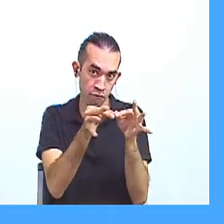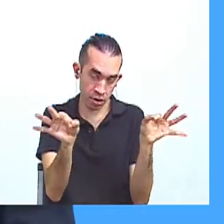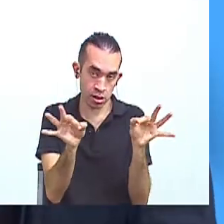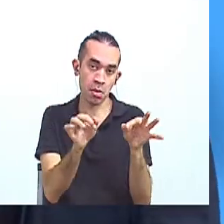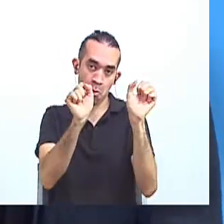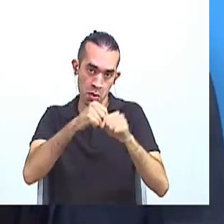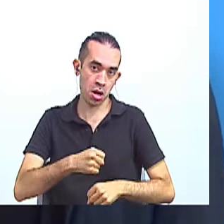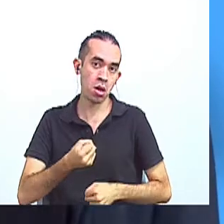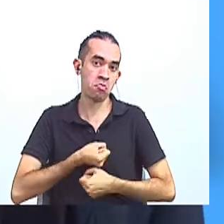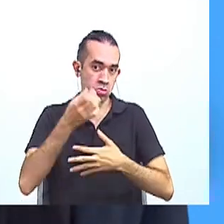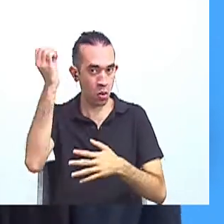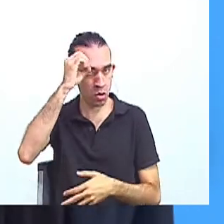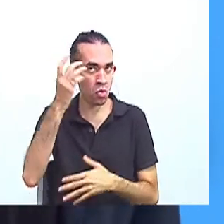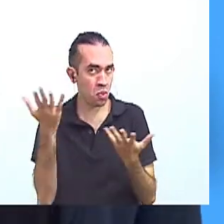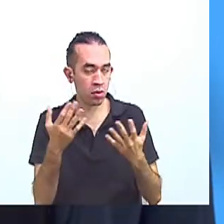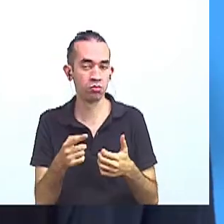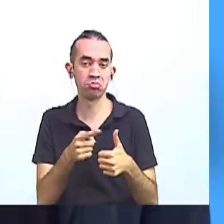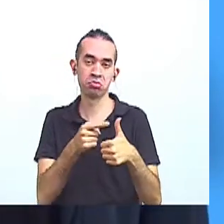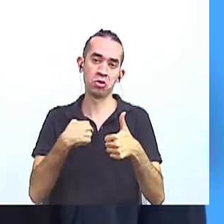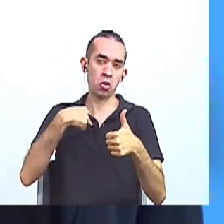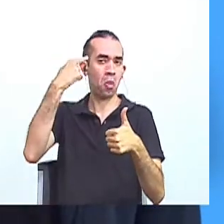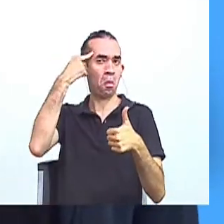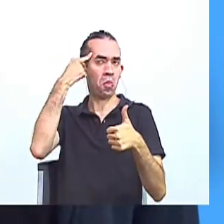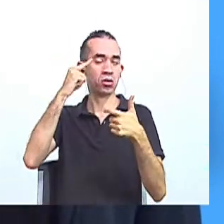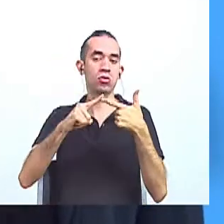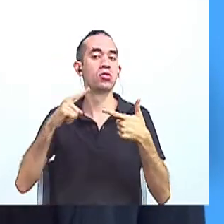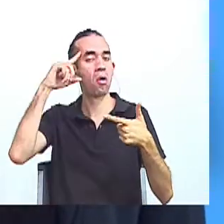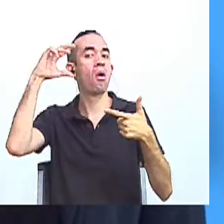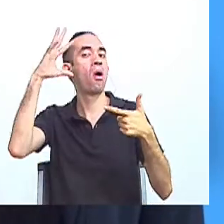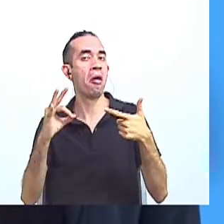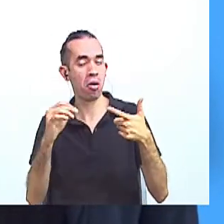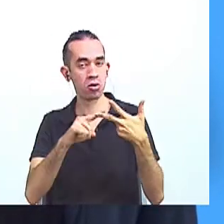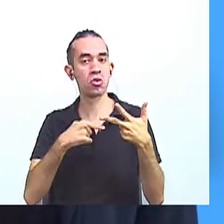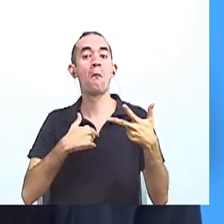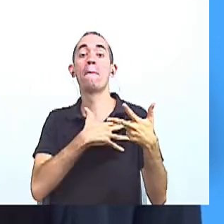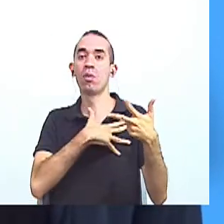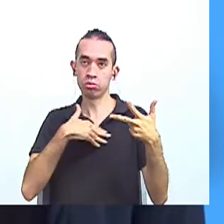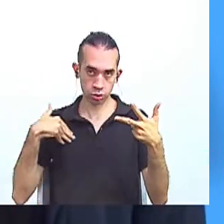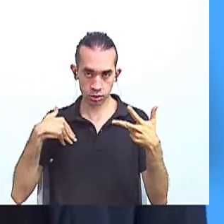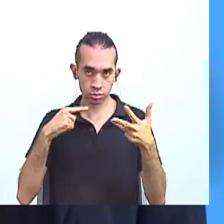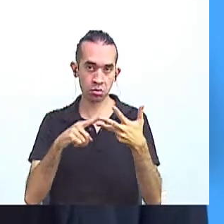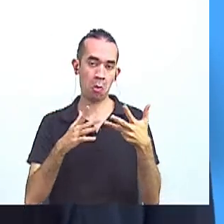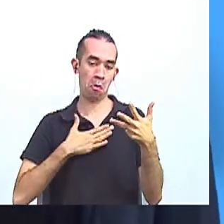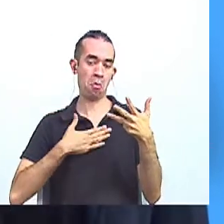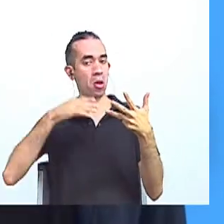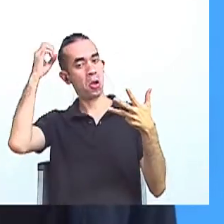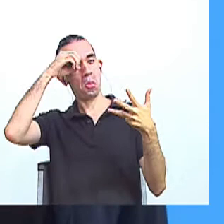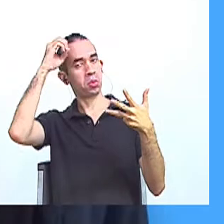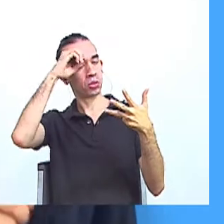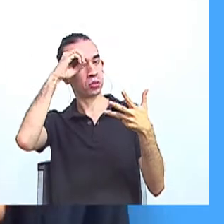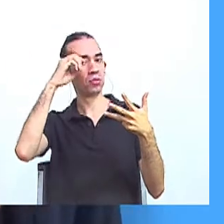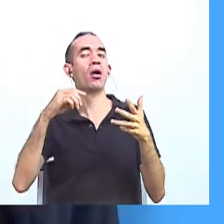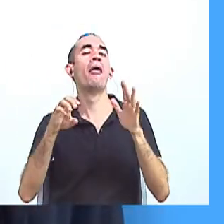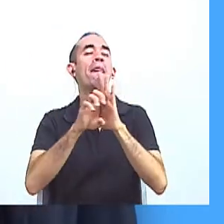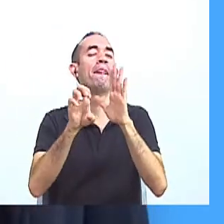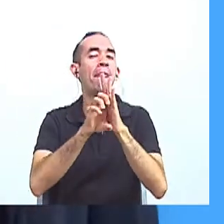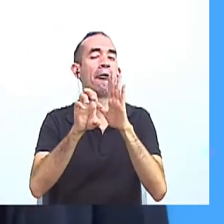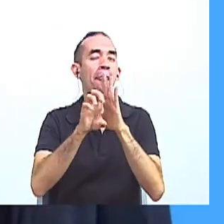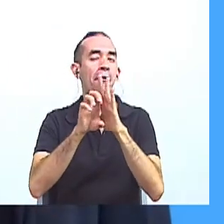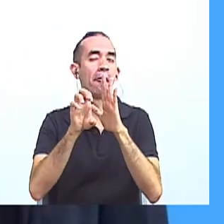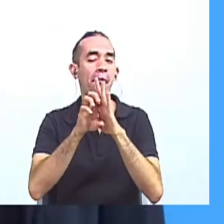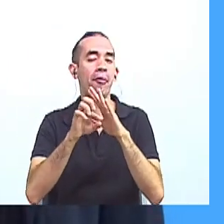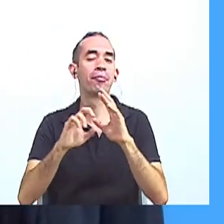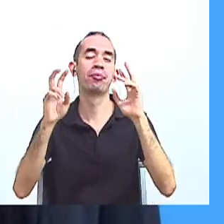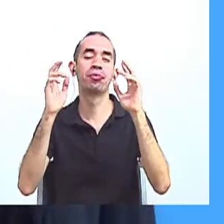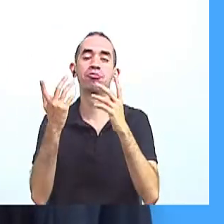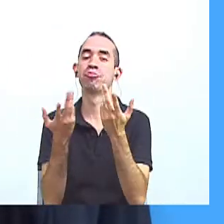your opinion are I think, I believe, I like, and in my opinion. For example, if you were talking